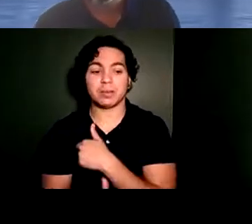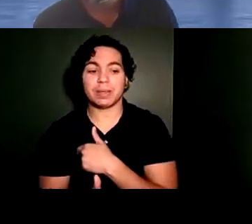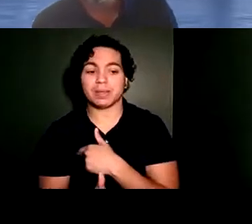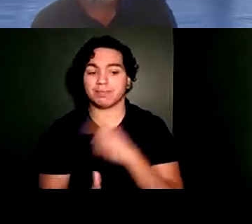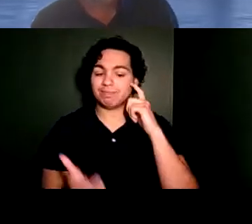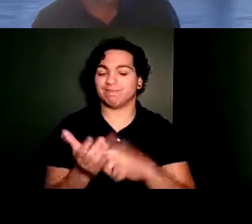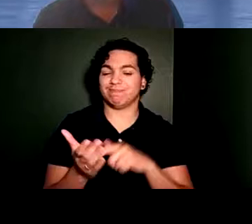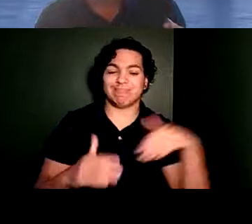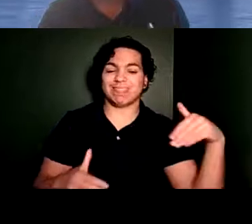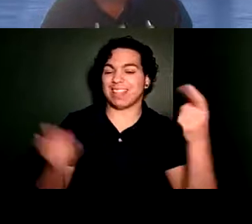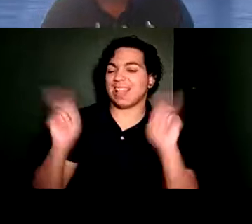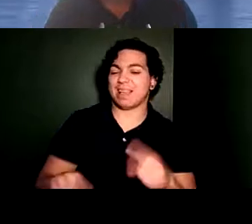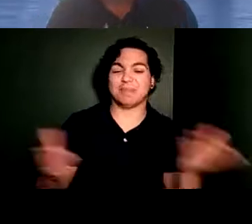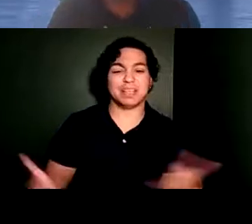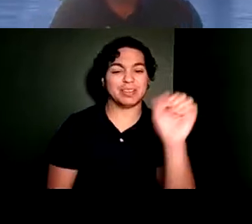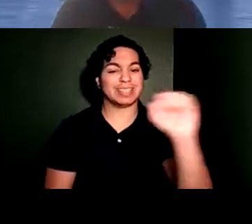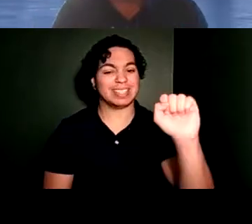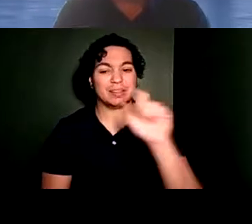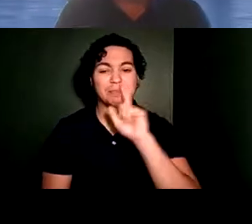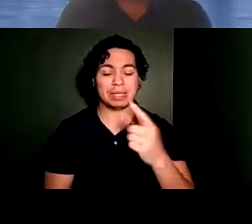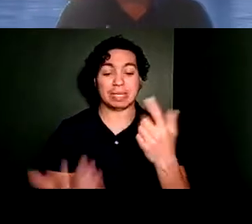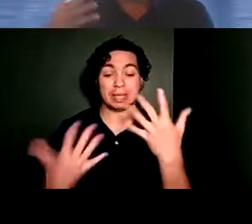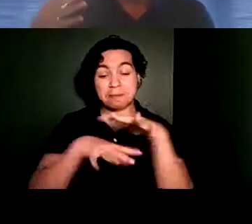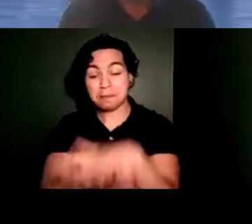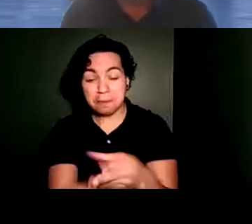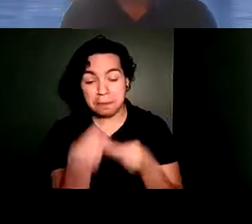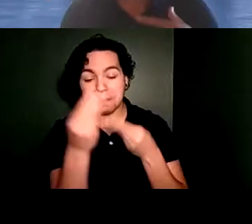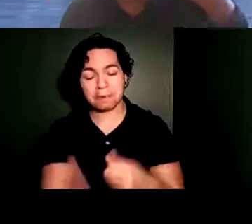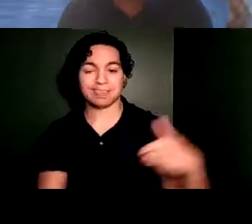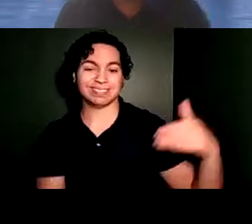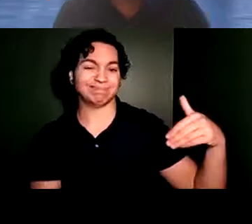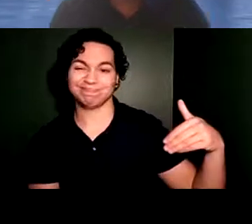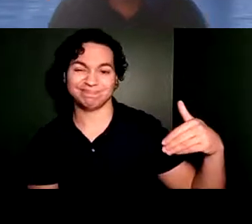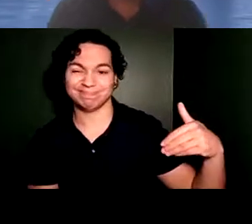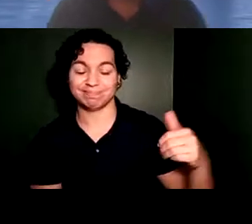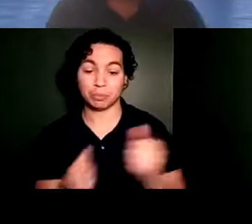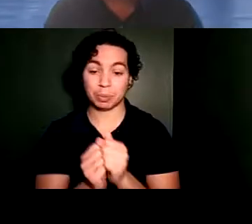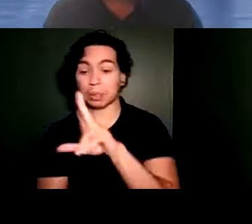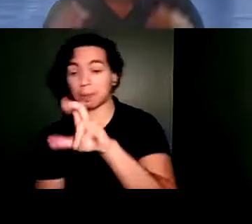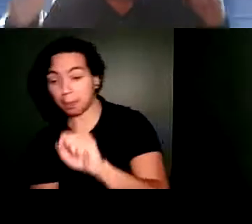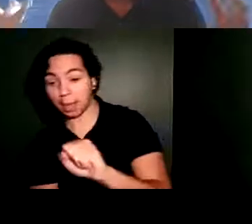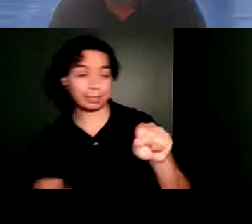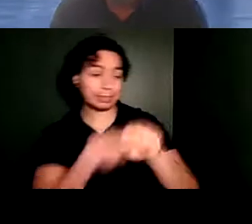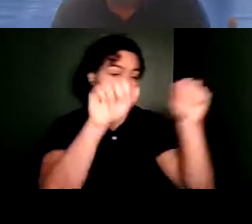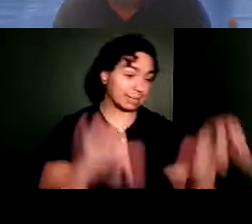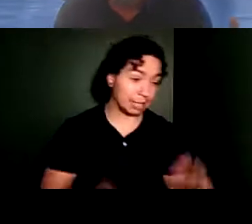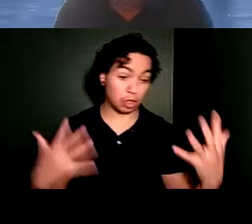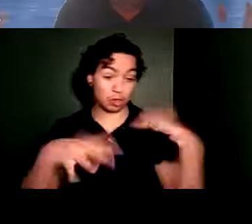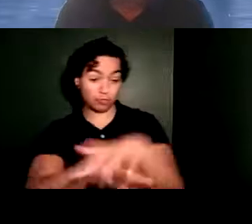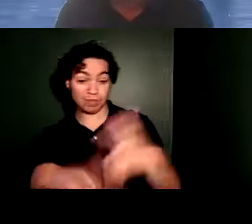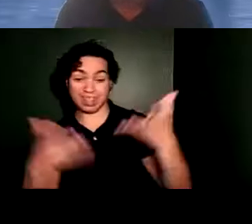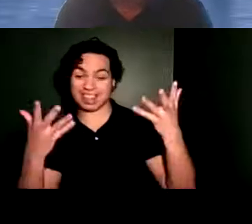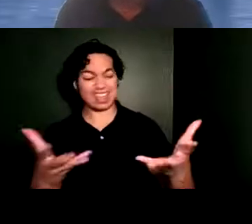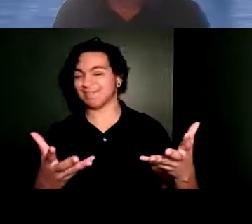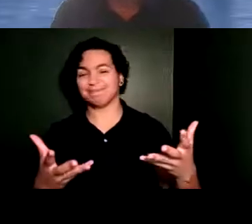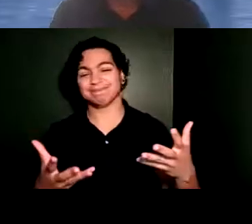Seattle is really building that really tight integration. So if you come off a bus or come out of a station, you can see it. I